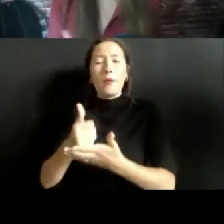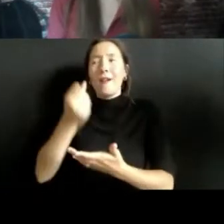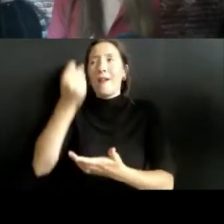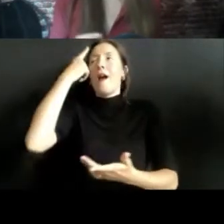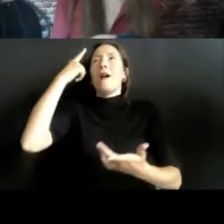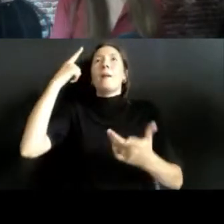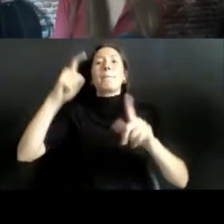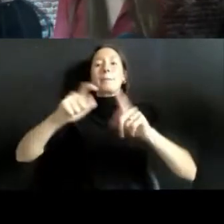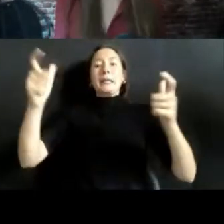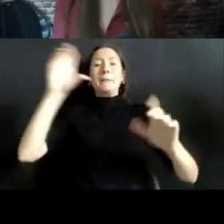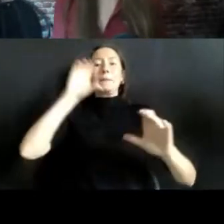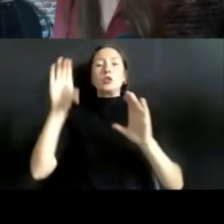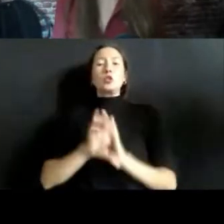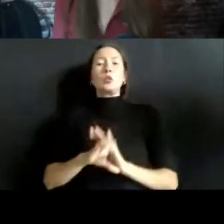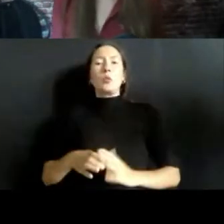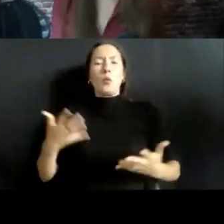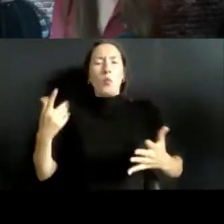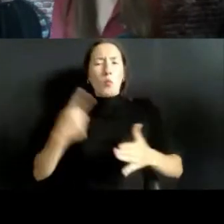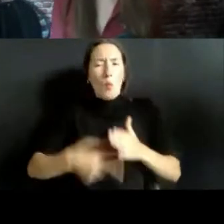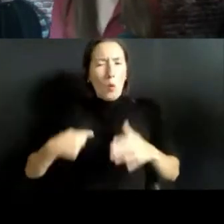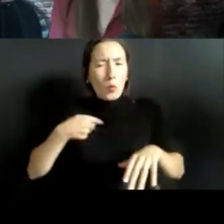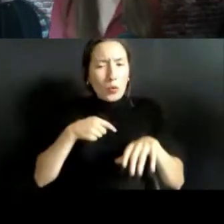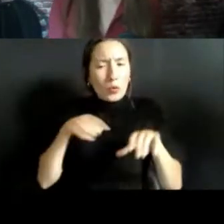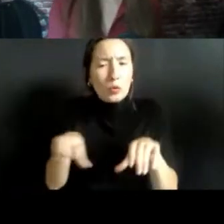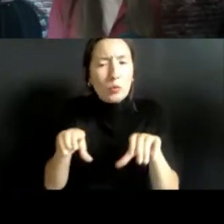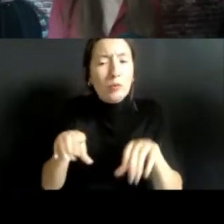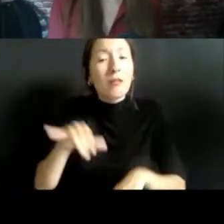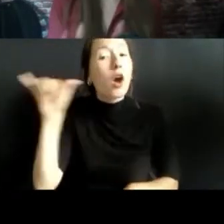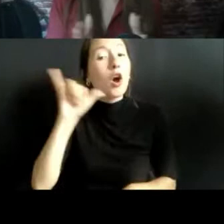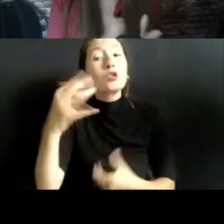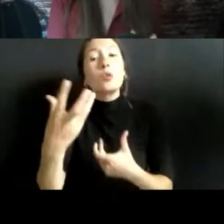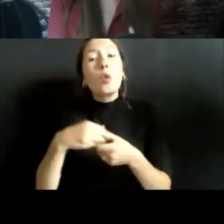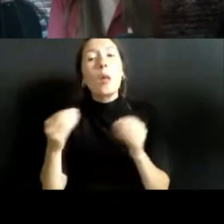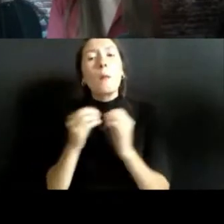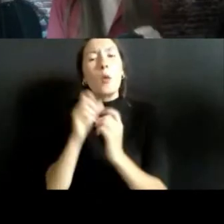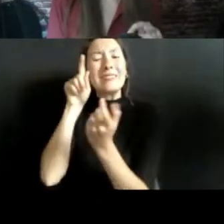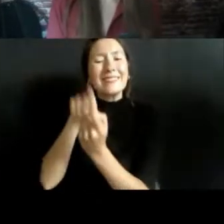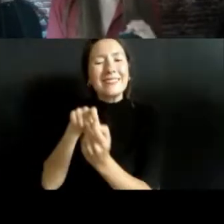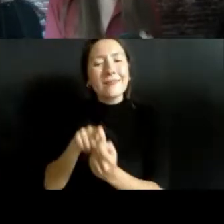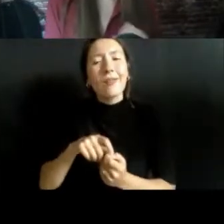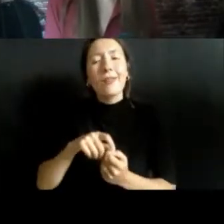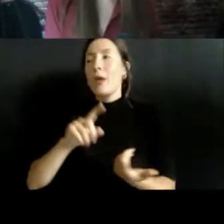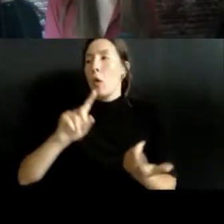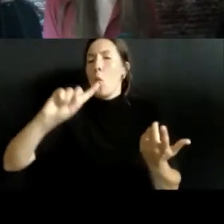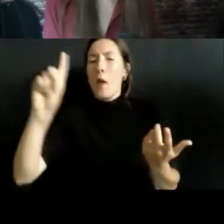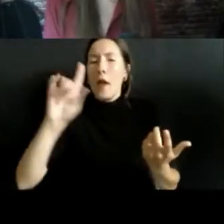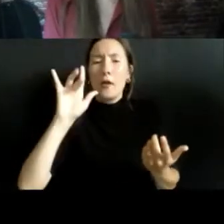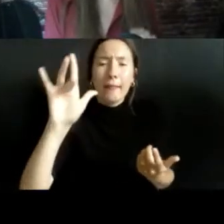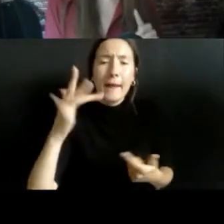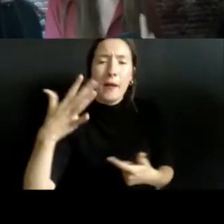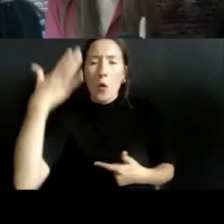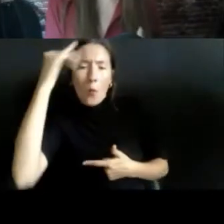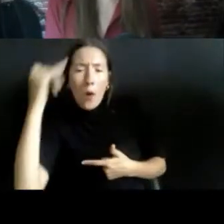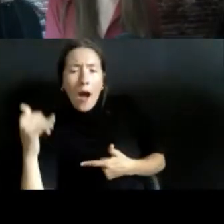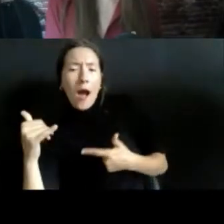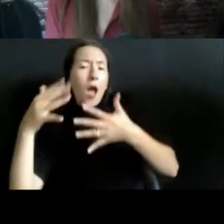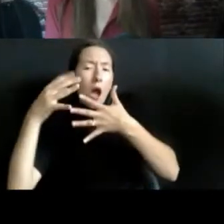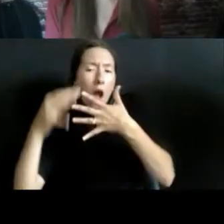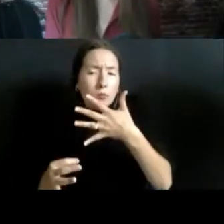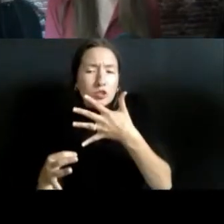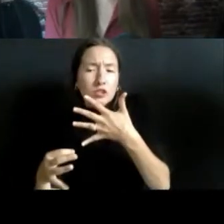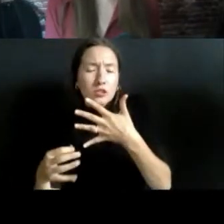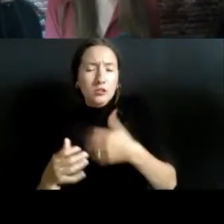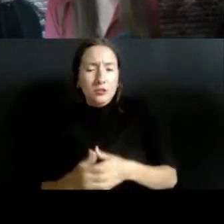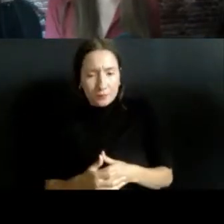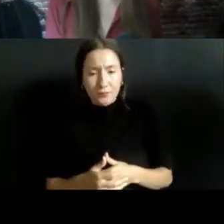some of the details about where to click. So I want to highlight a couple of things specifically. So let me play a few parts at the